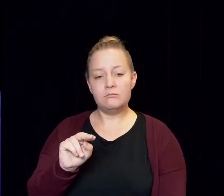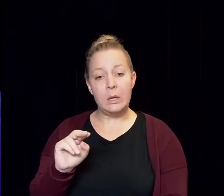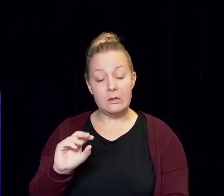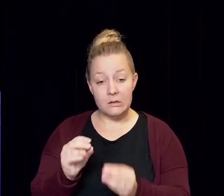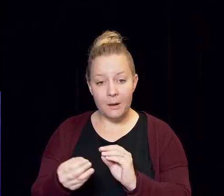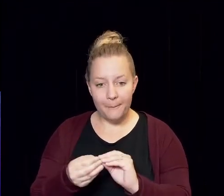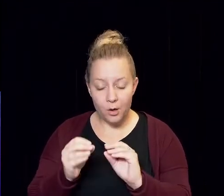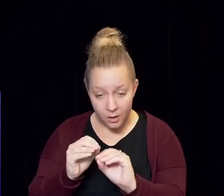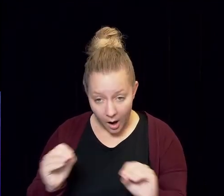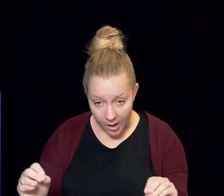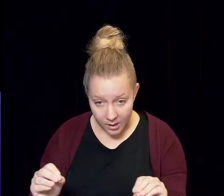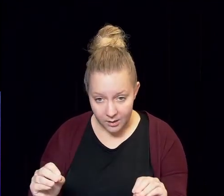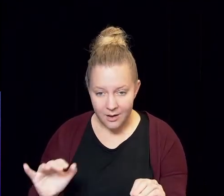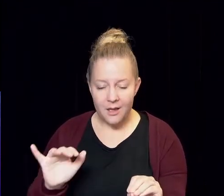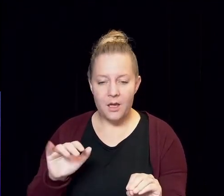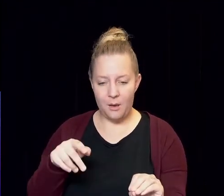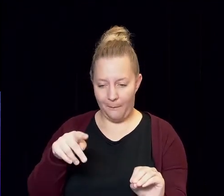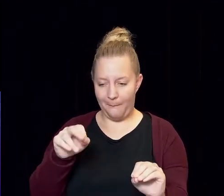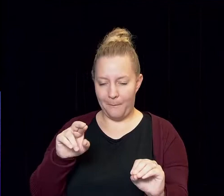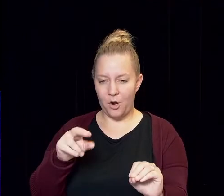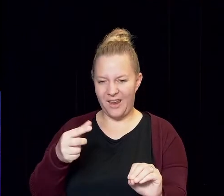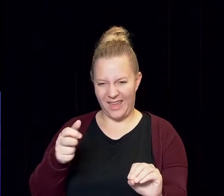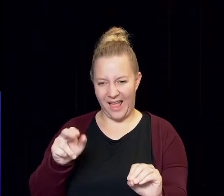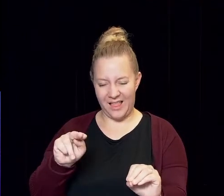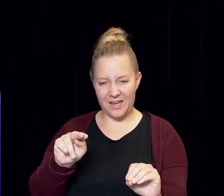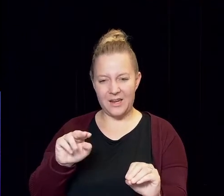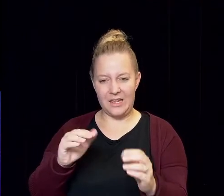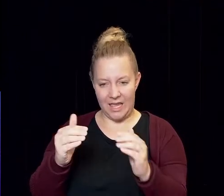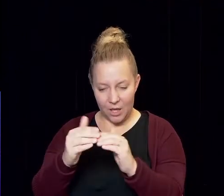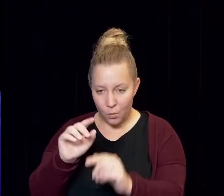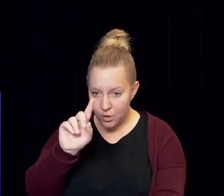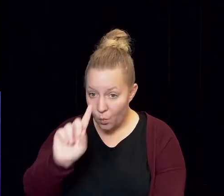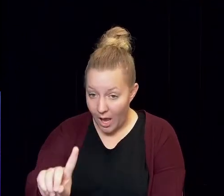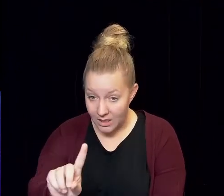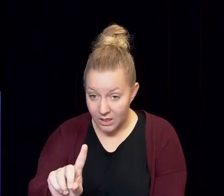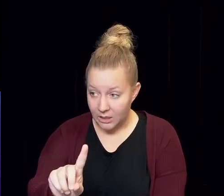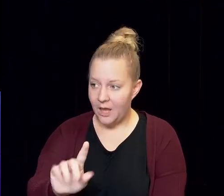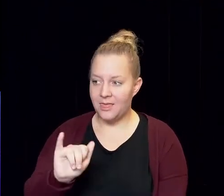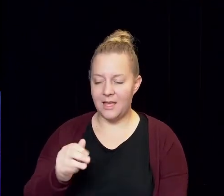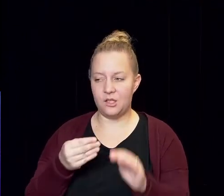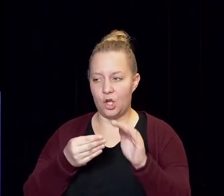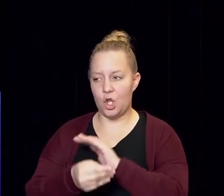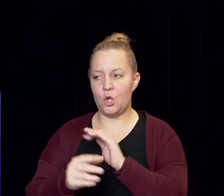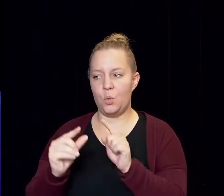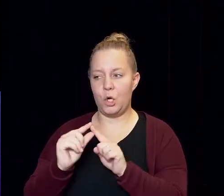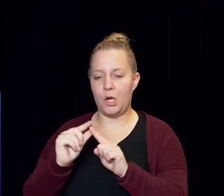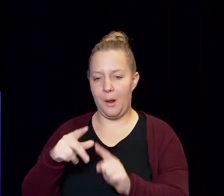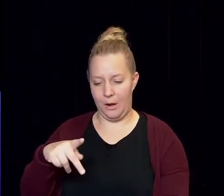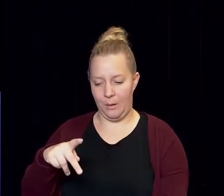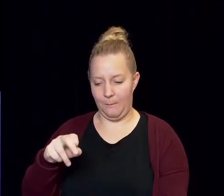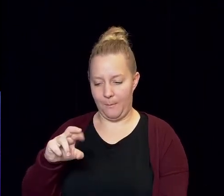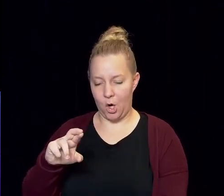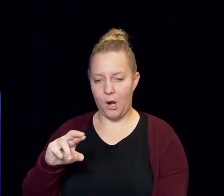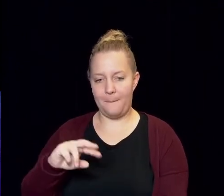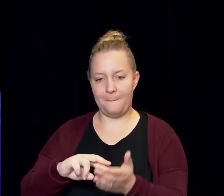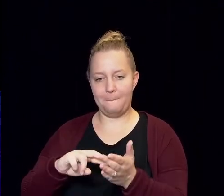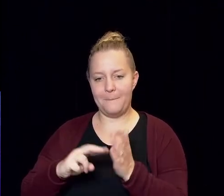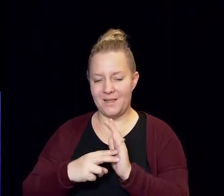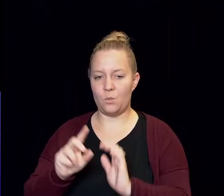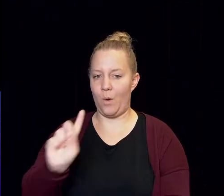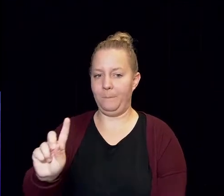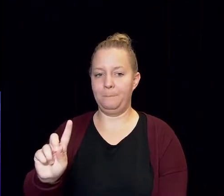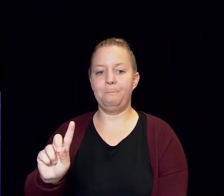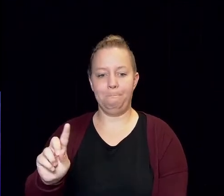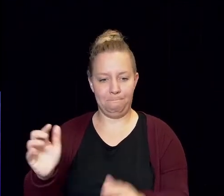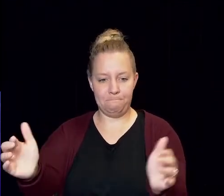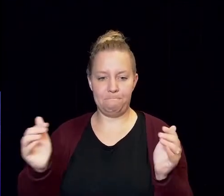gallon is equivalent to just one of them. So that's kind of my clue word. I know that per just means 1, per that 1 gallon. The